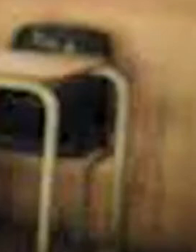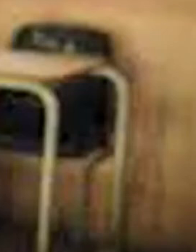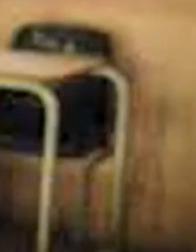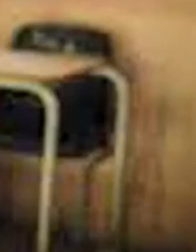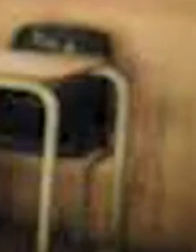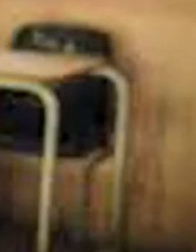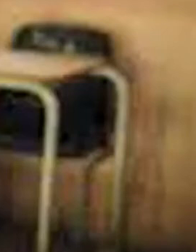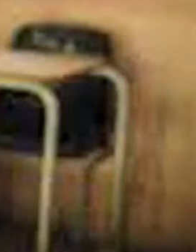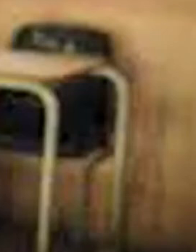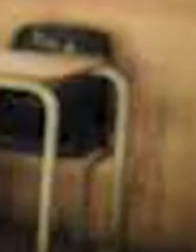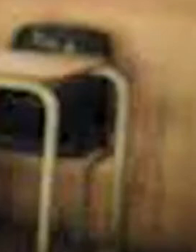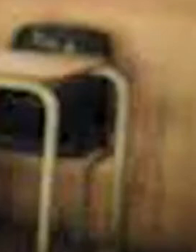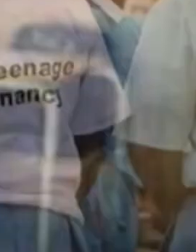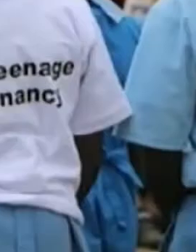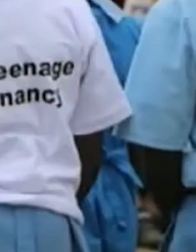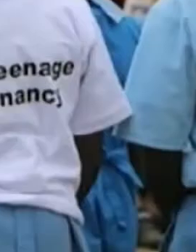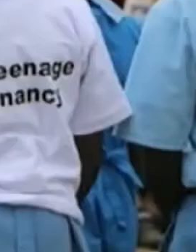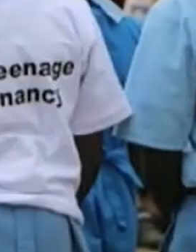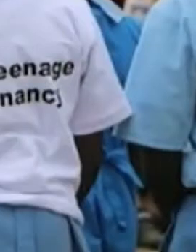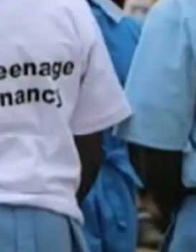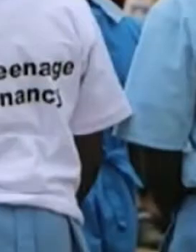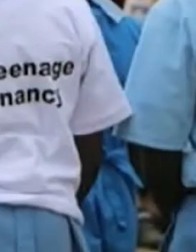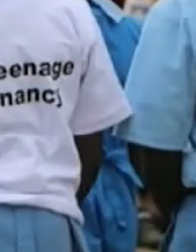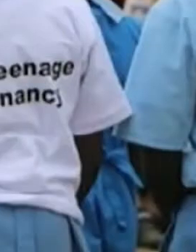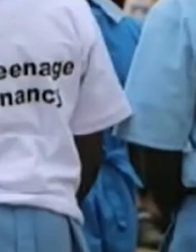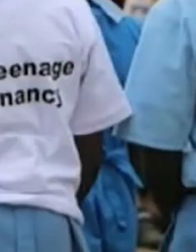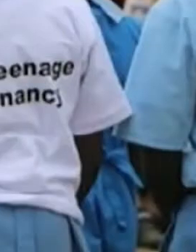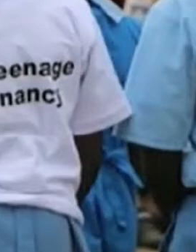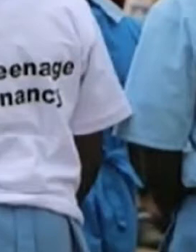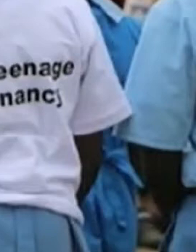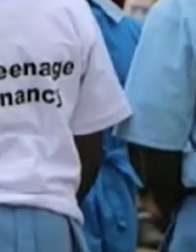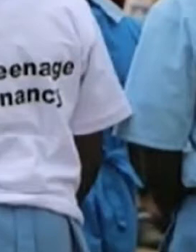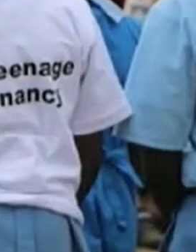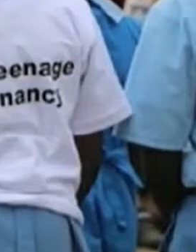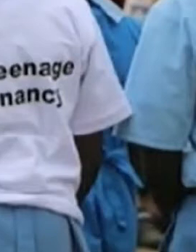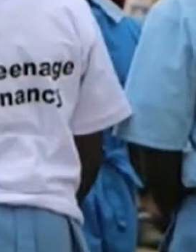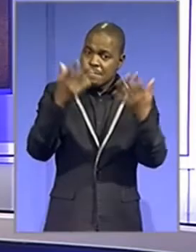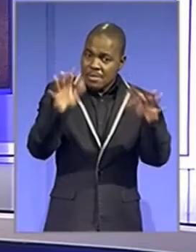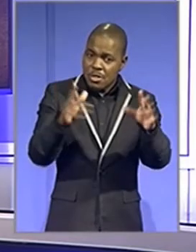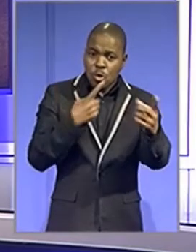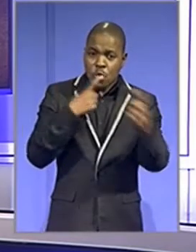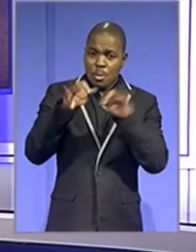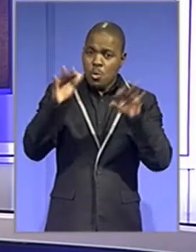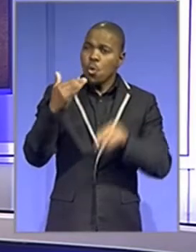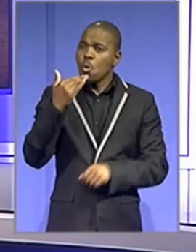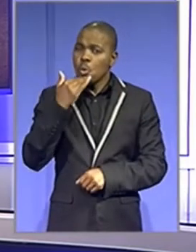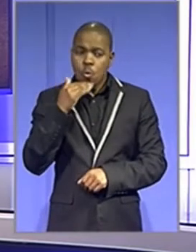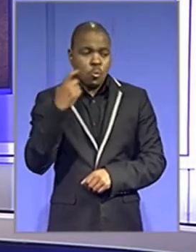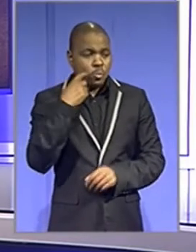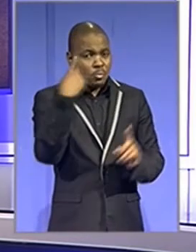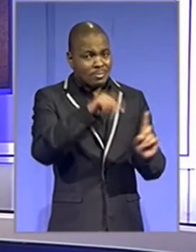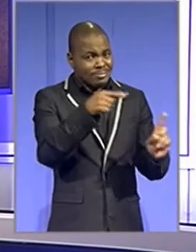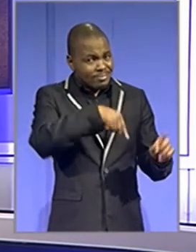mantsire sa le gona moo e ka ba go na le melato e šetsego e butswe kgatlhanong le bao ba emišitsego bana ba.